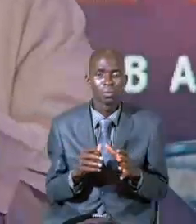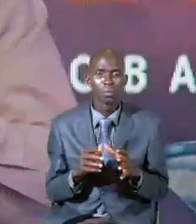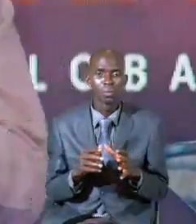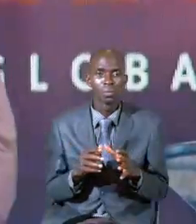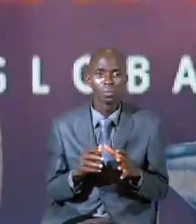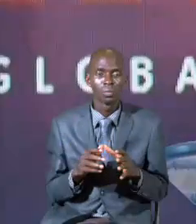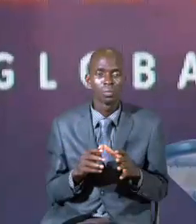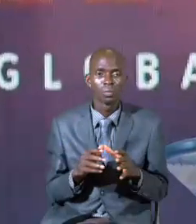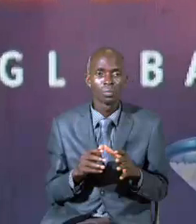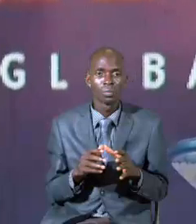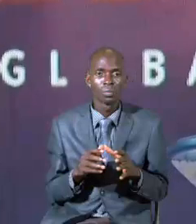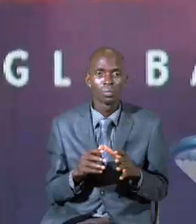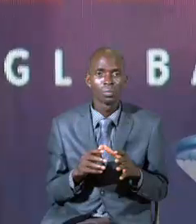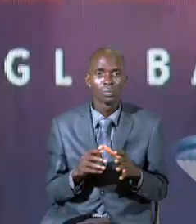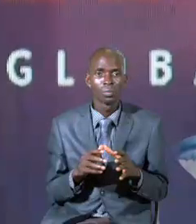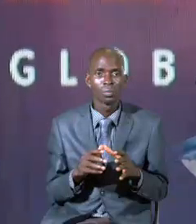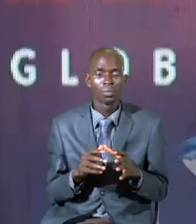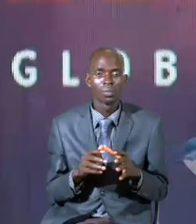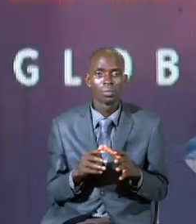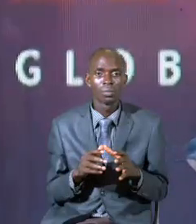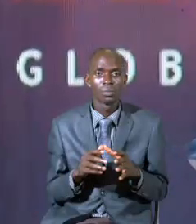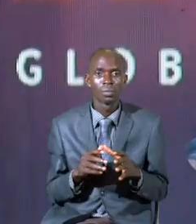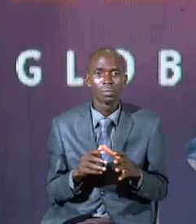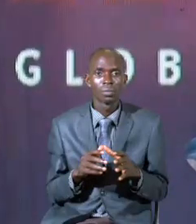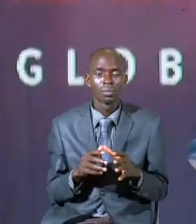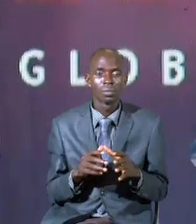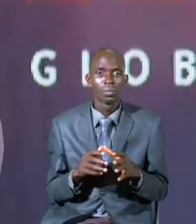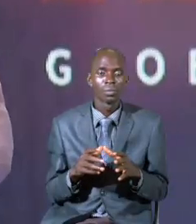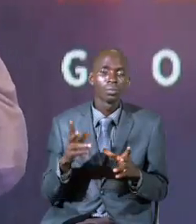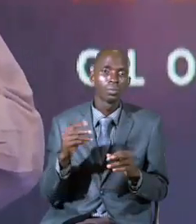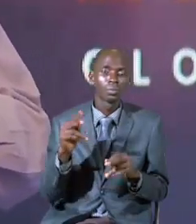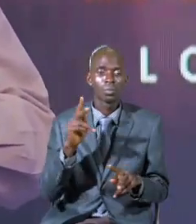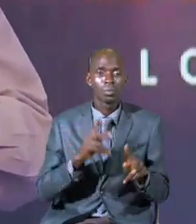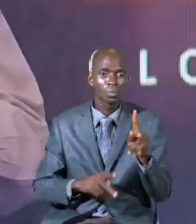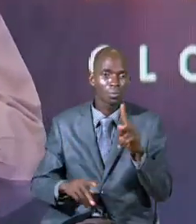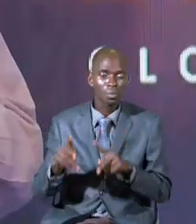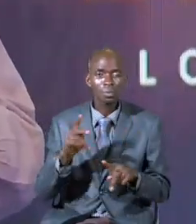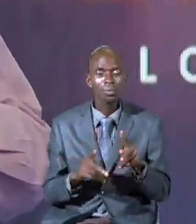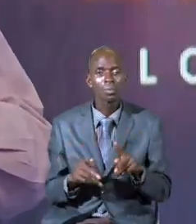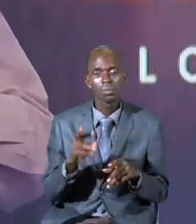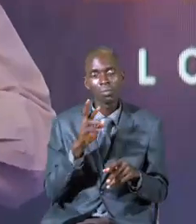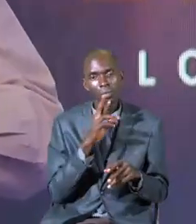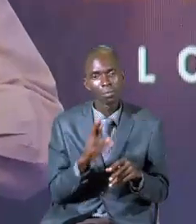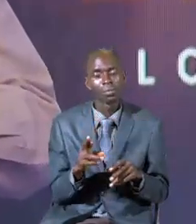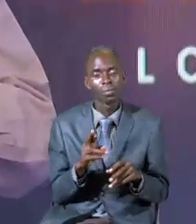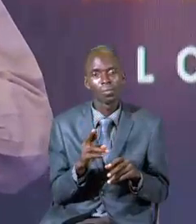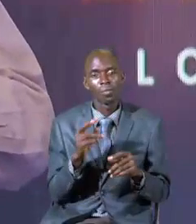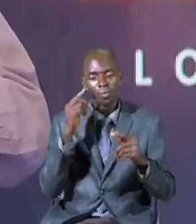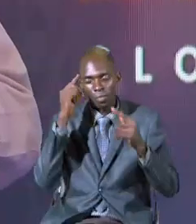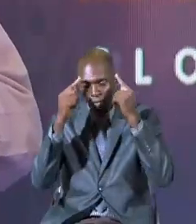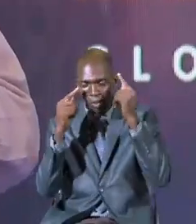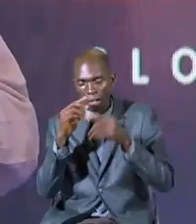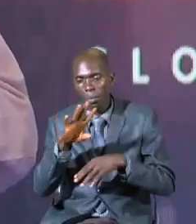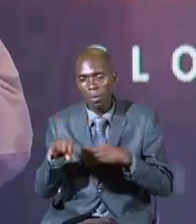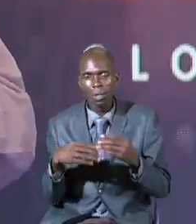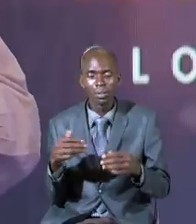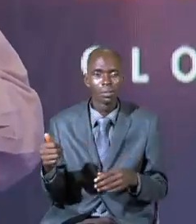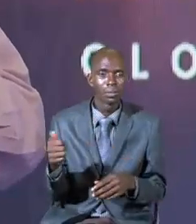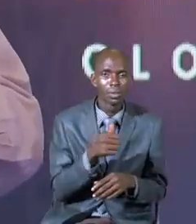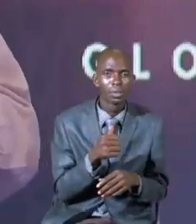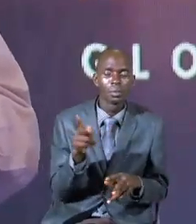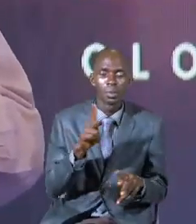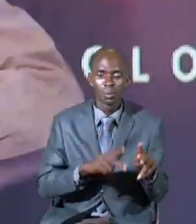themselves. The people up there are thinking about themselves. The people on the same level are thinking about themselves. The people down below you,